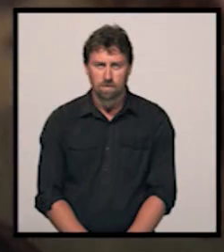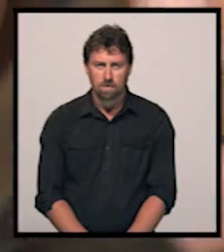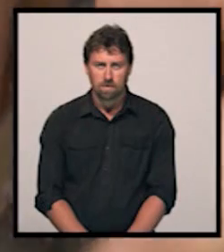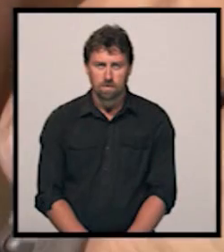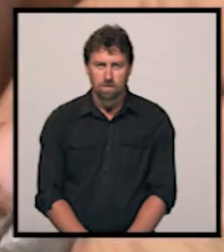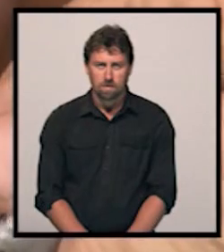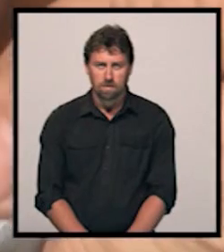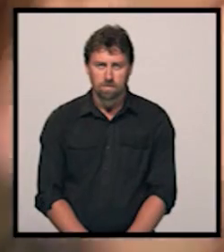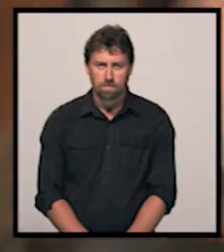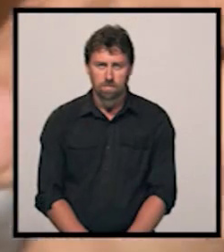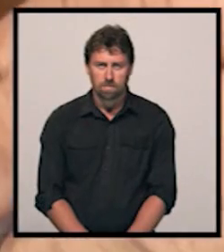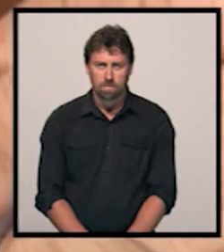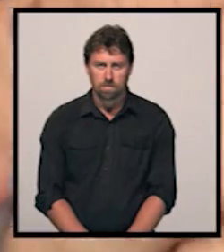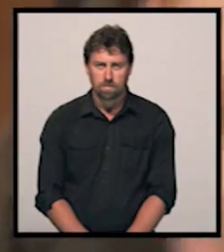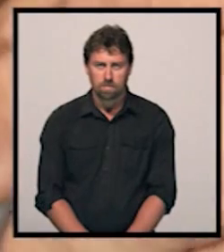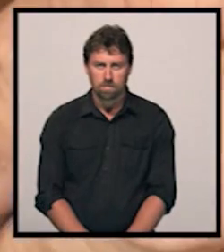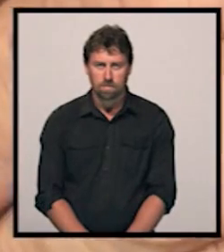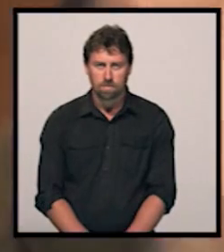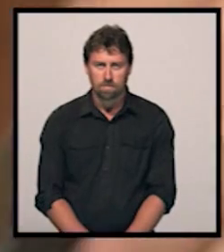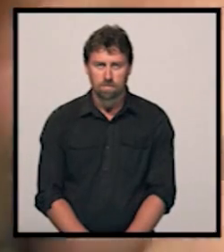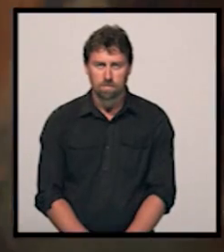Get it up there nice and tight.